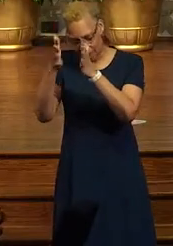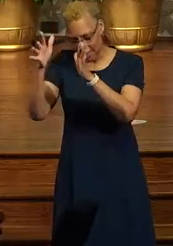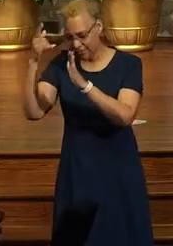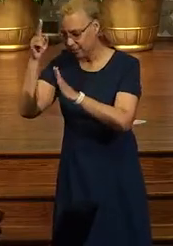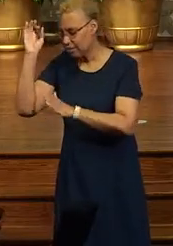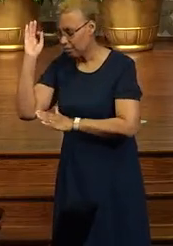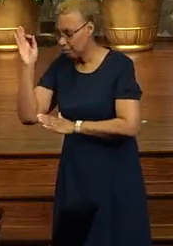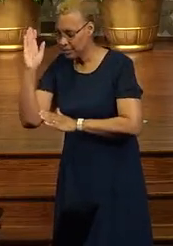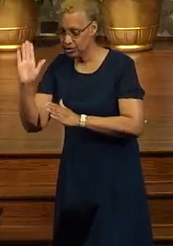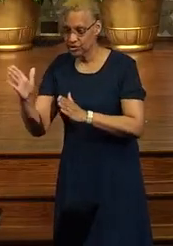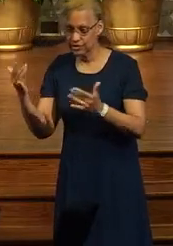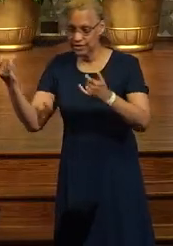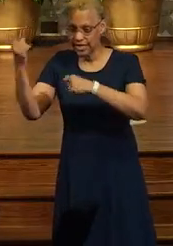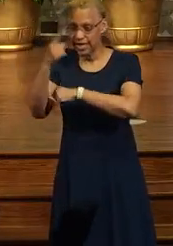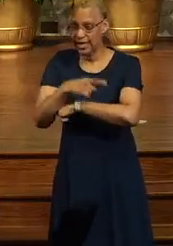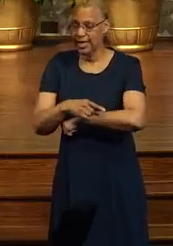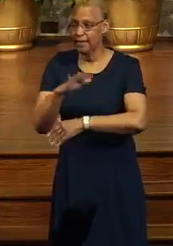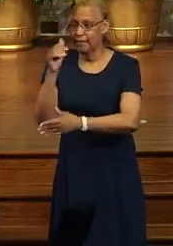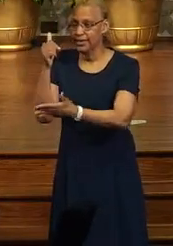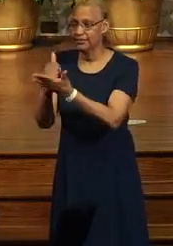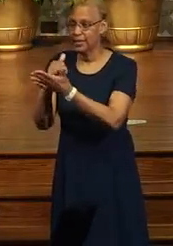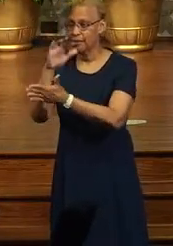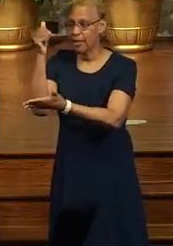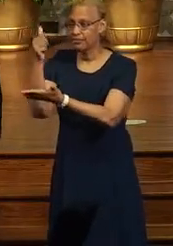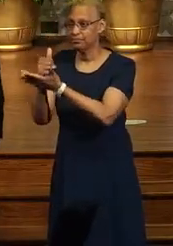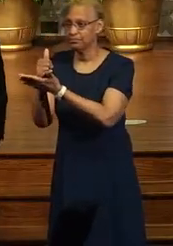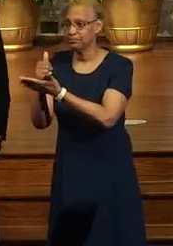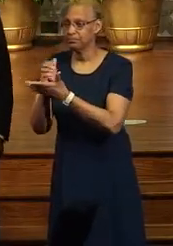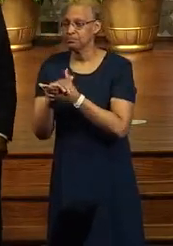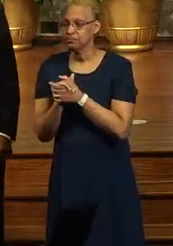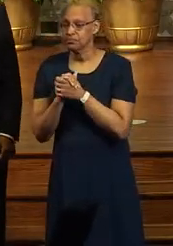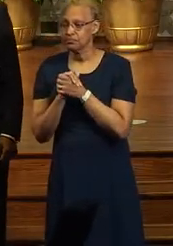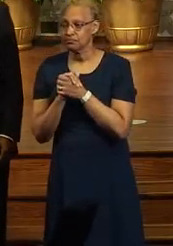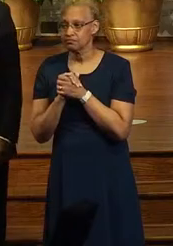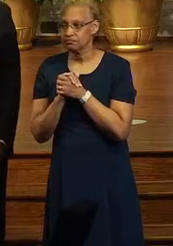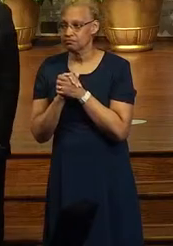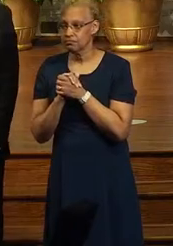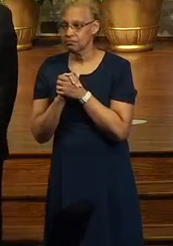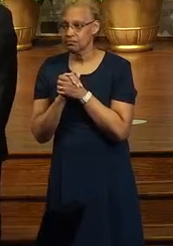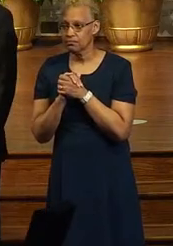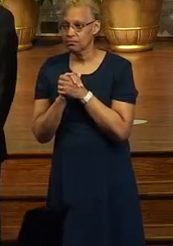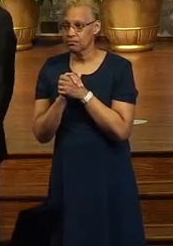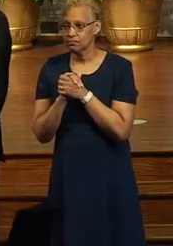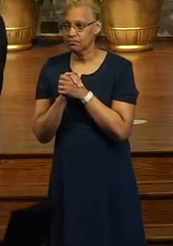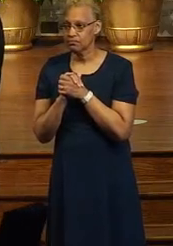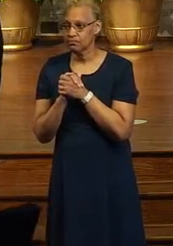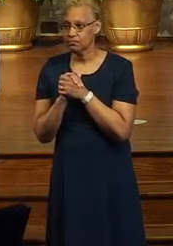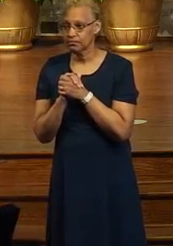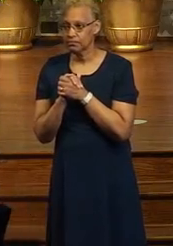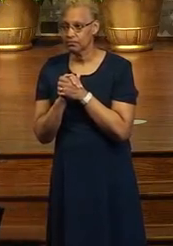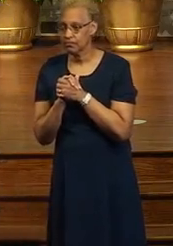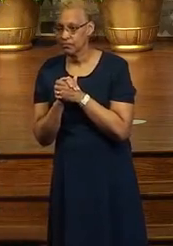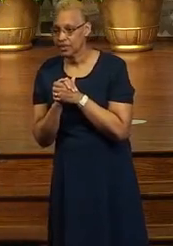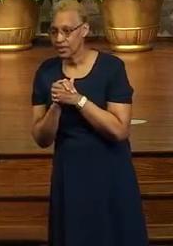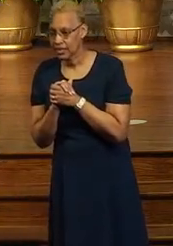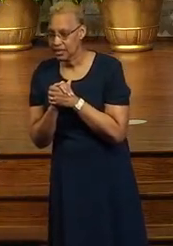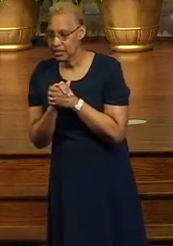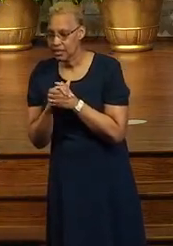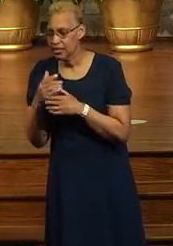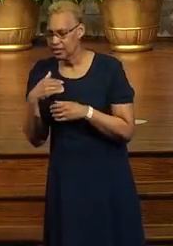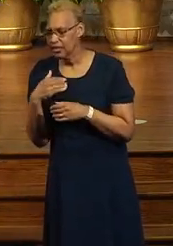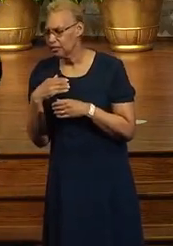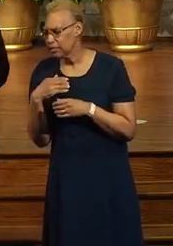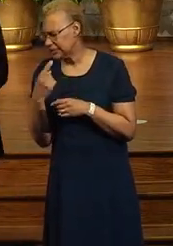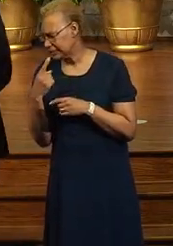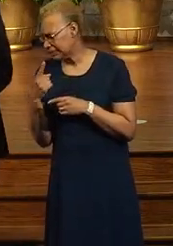today? Amen, amen, amen, amen. I'm going to tell y'all some back talk. He probably don't want me to tell